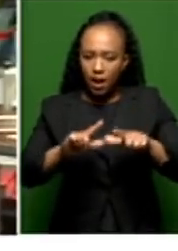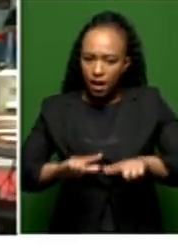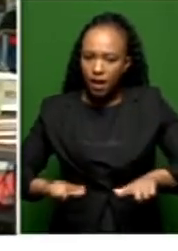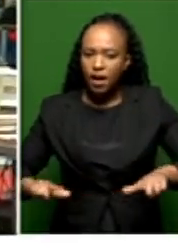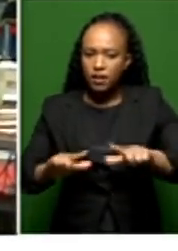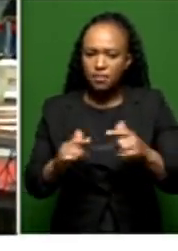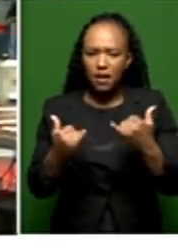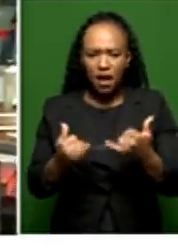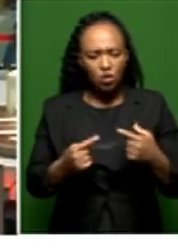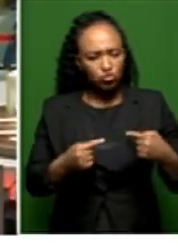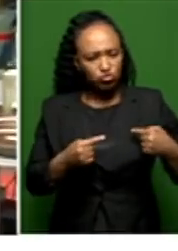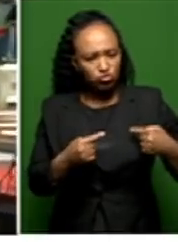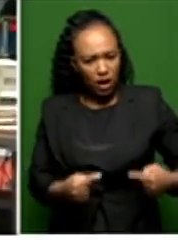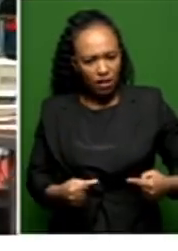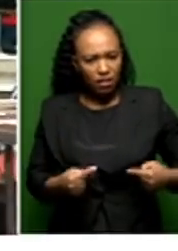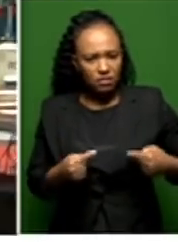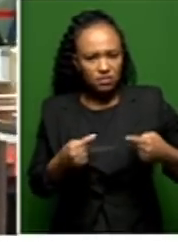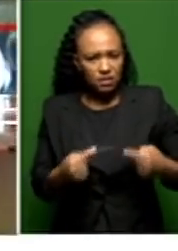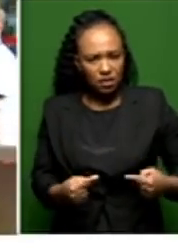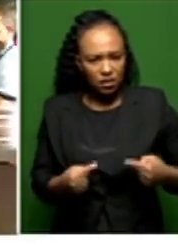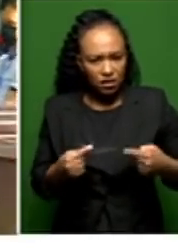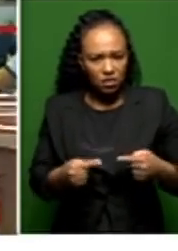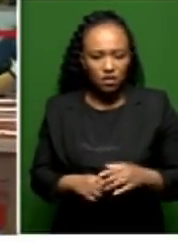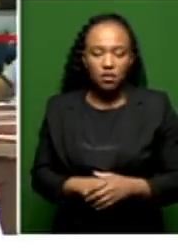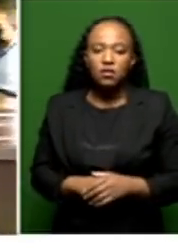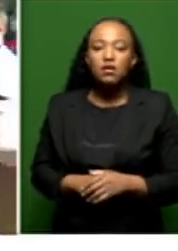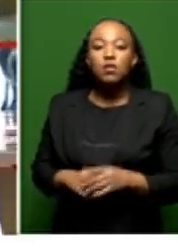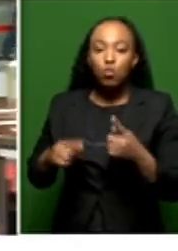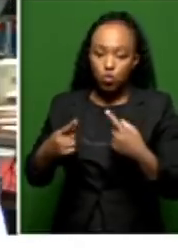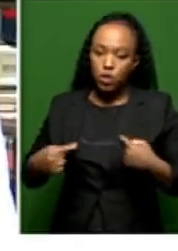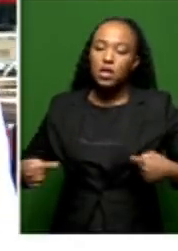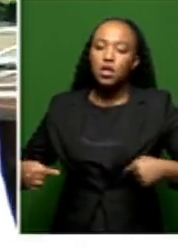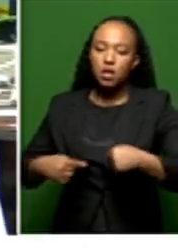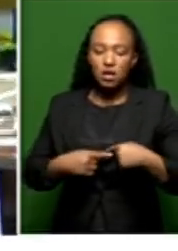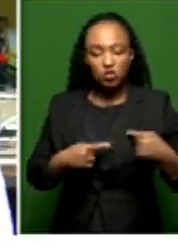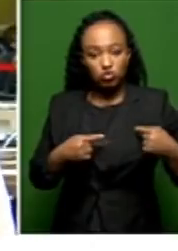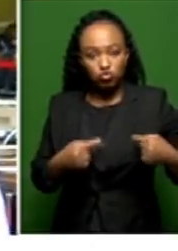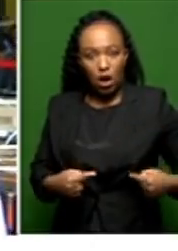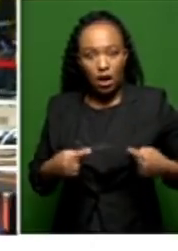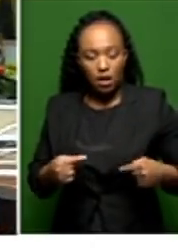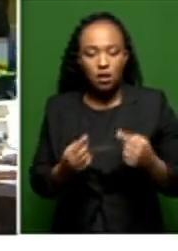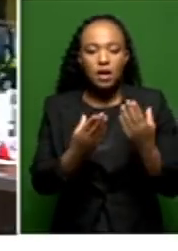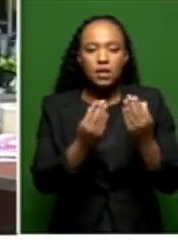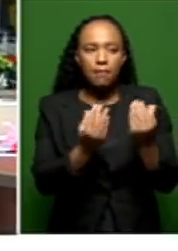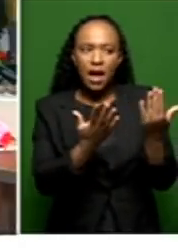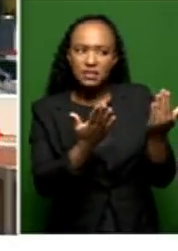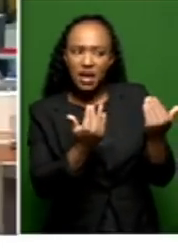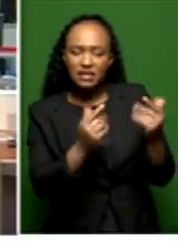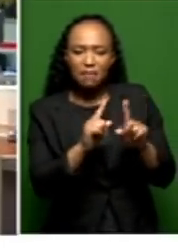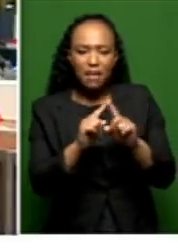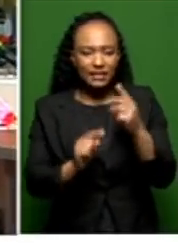struggling. We are struggling, you are correct. We are not getting the numbers that we expected and that we